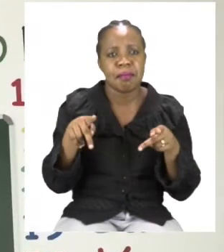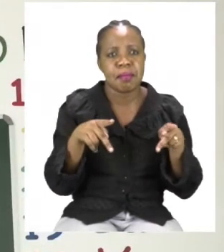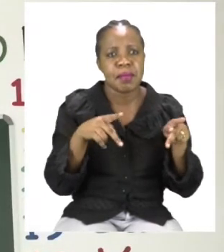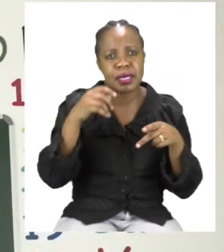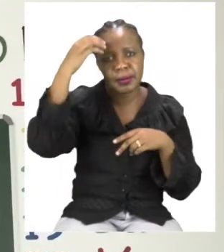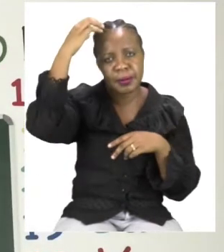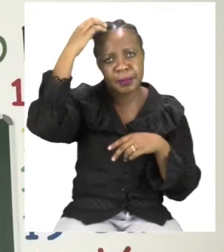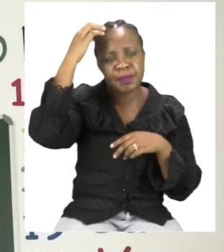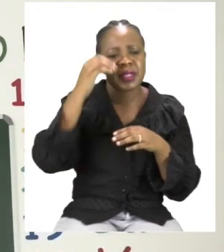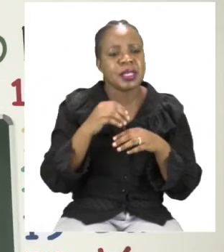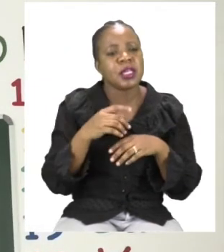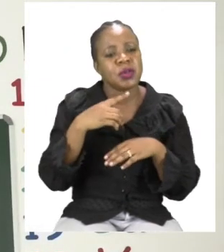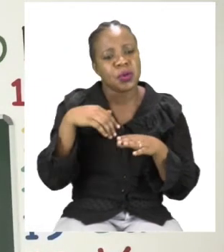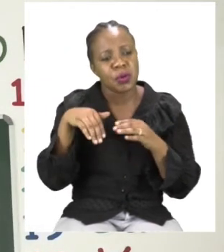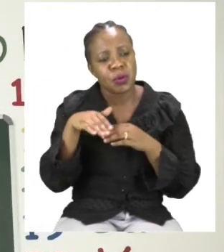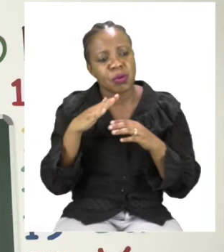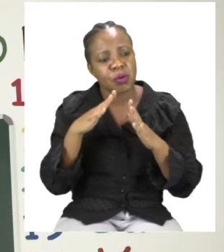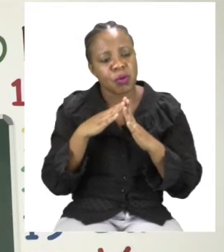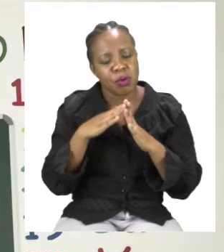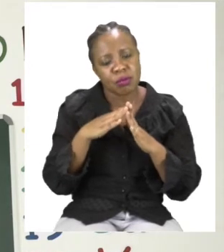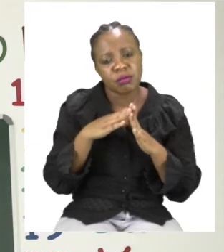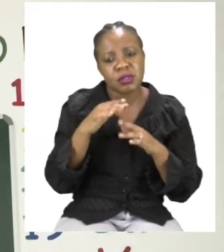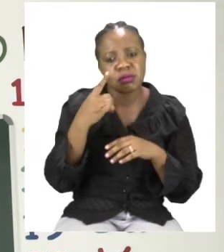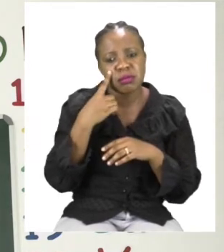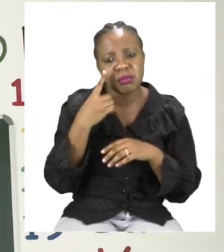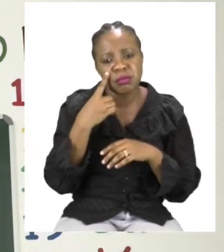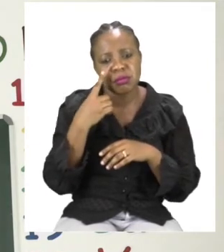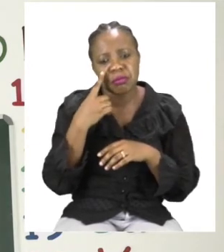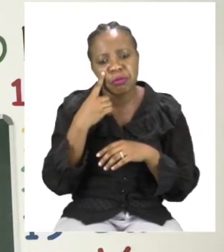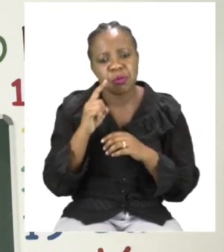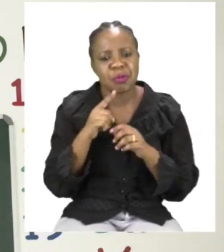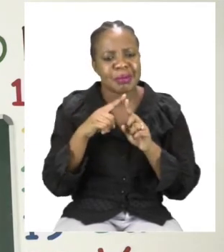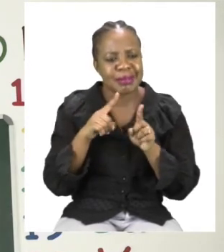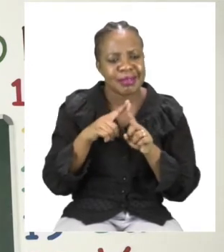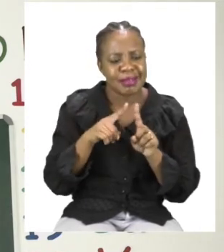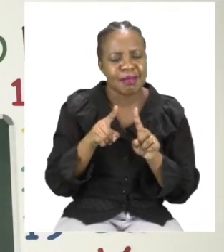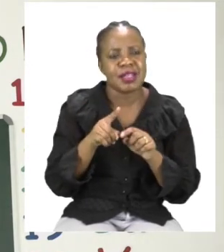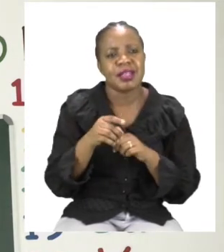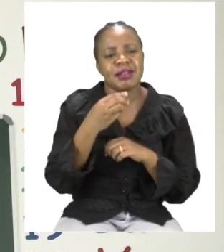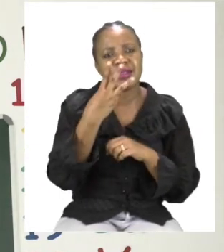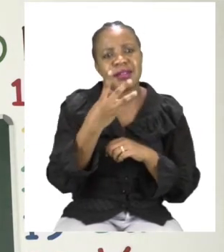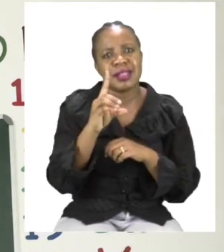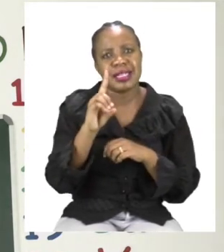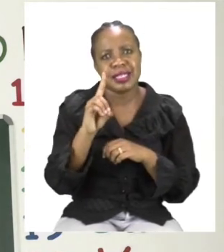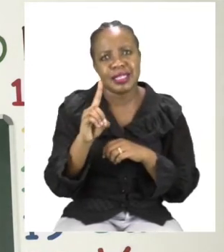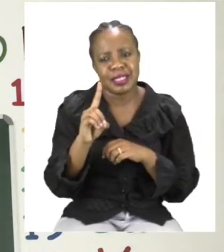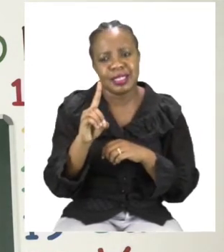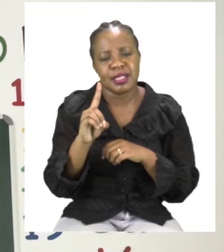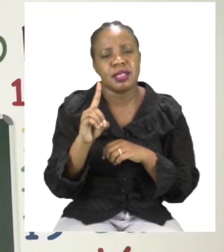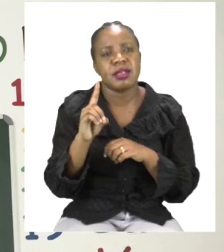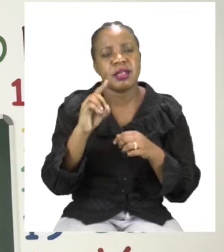at anything that you might have that has a cone shape. I want you to count the edges, especially